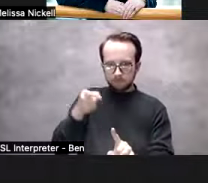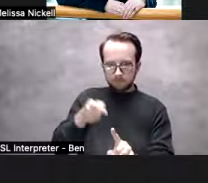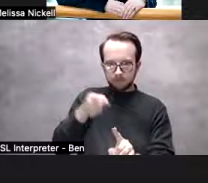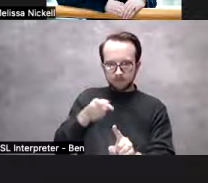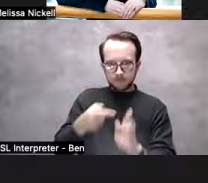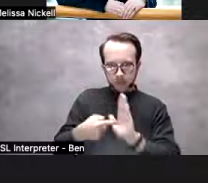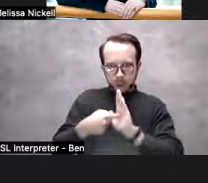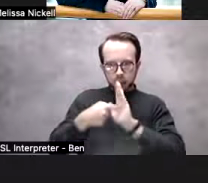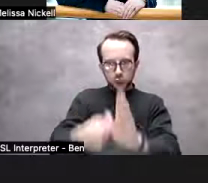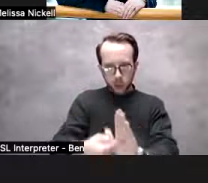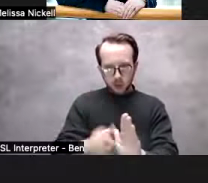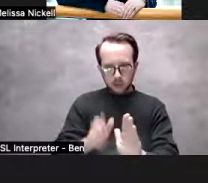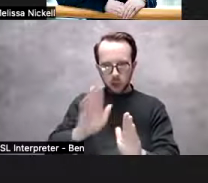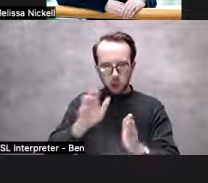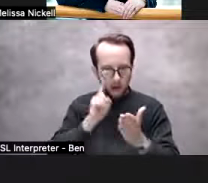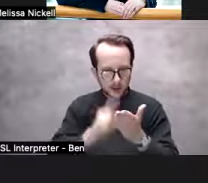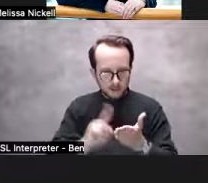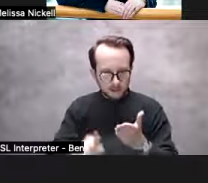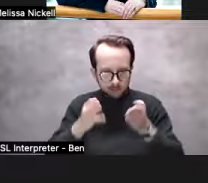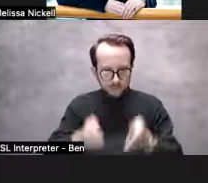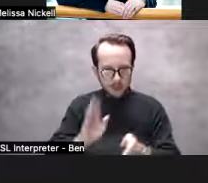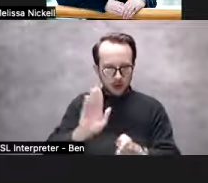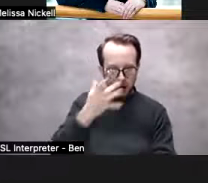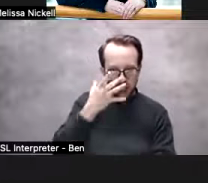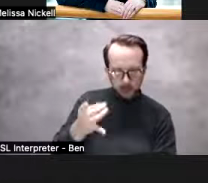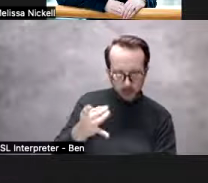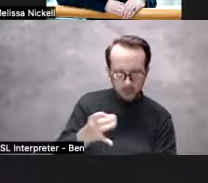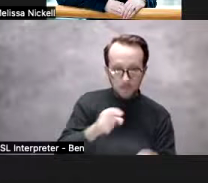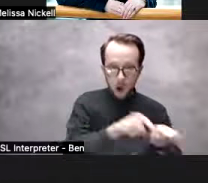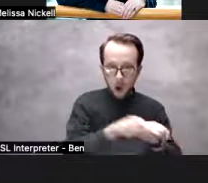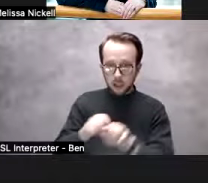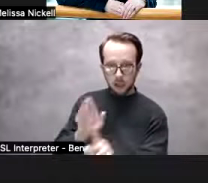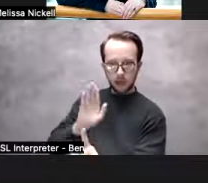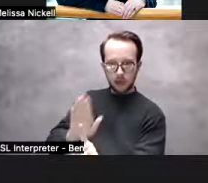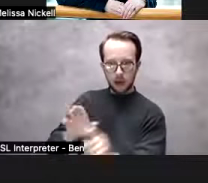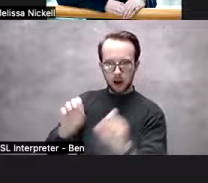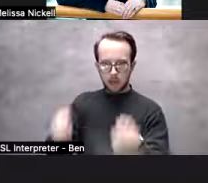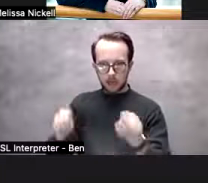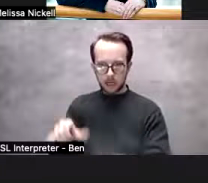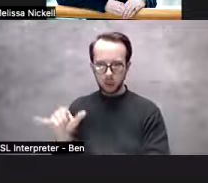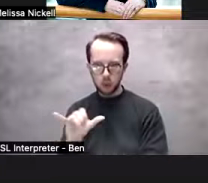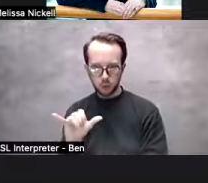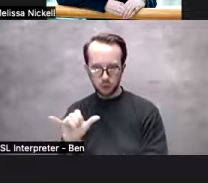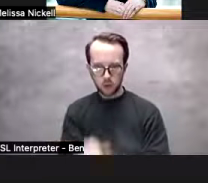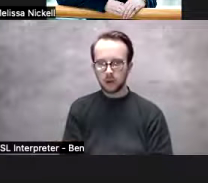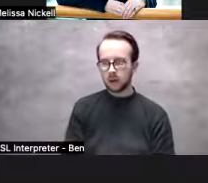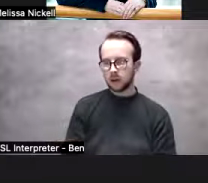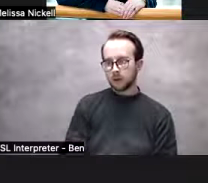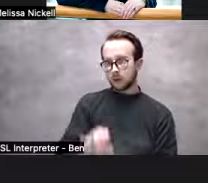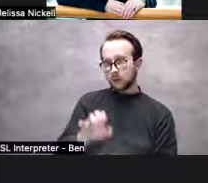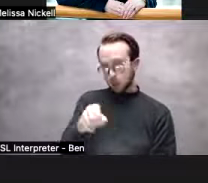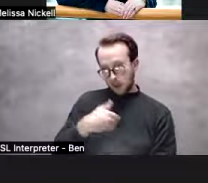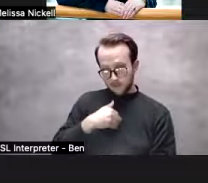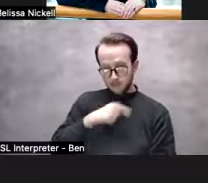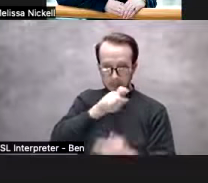reflective of the investigator's interest as well as their abilities. Okay, so if you have a particular interest